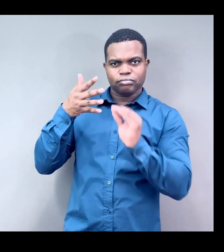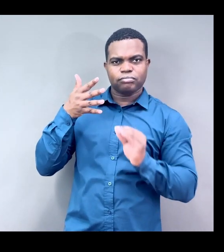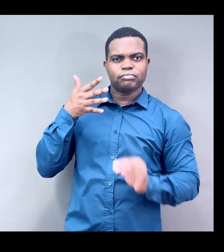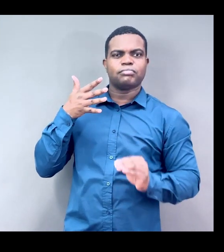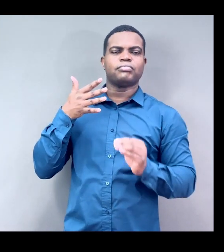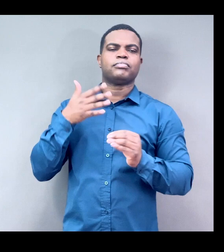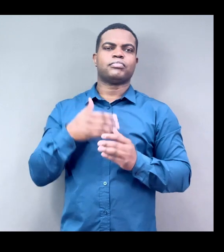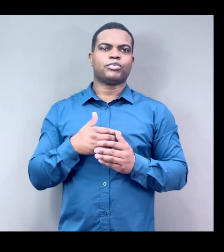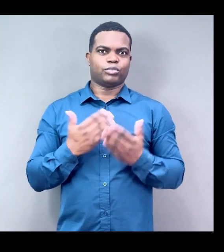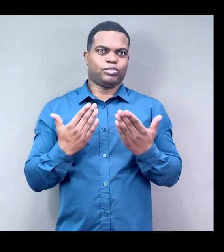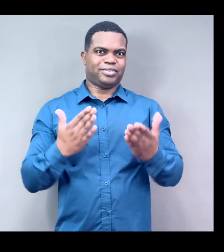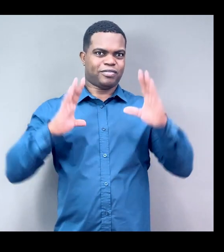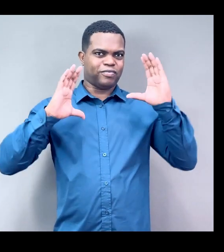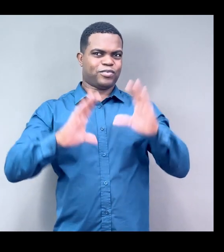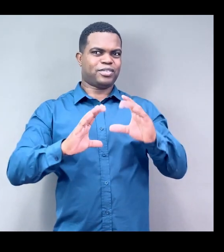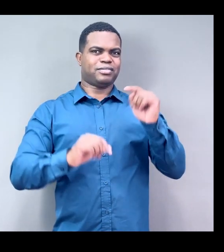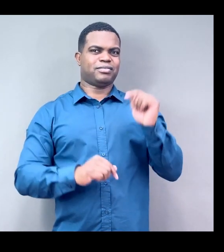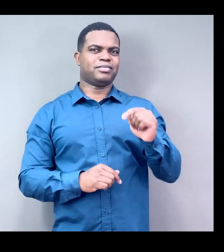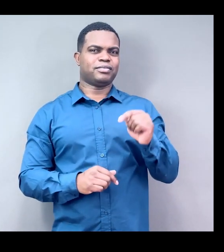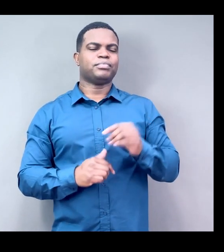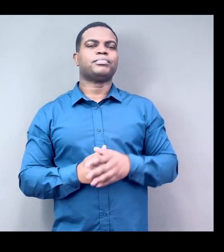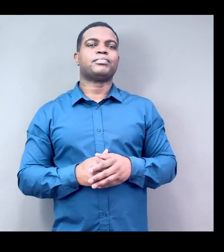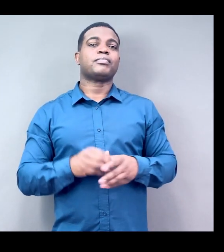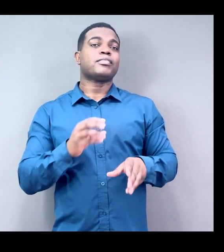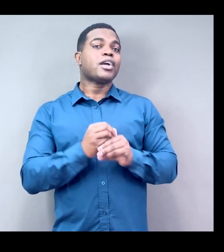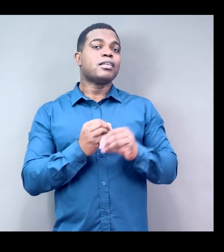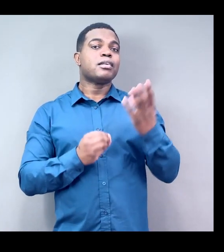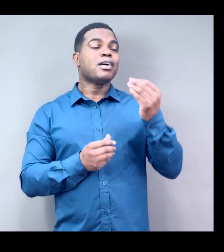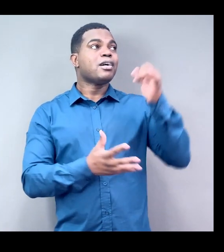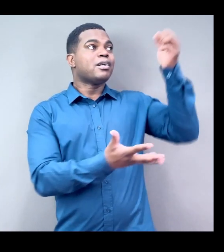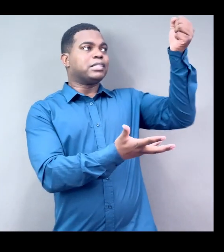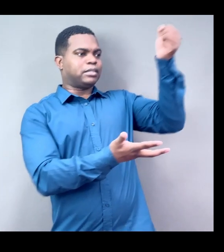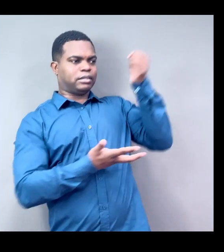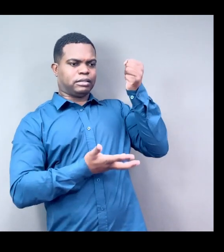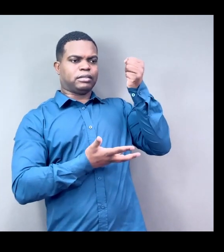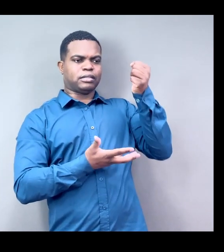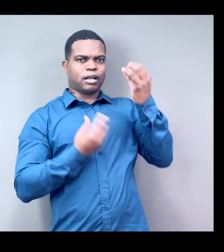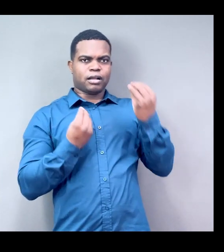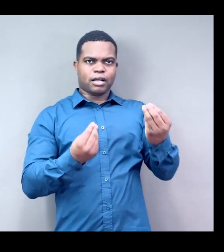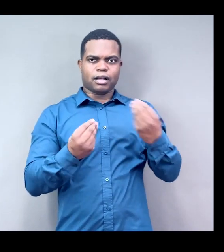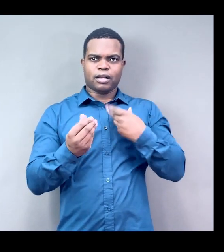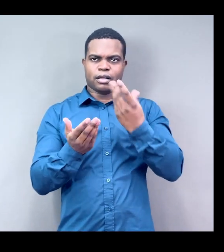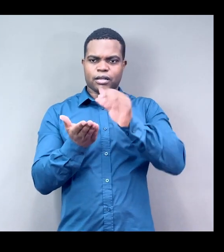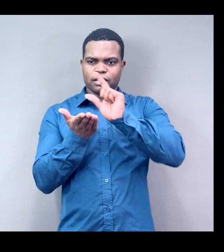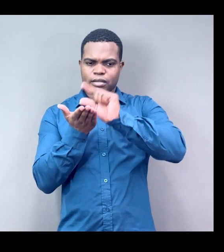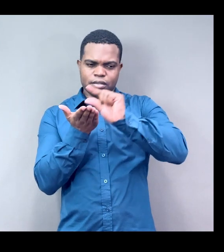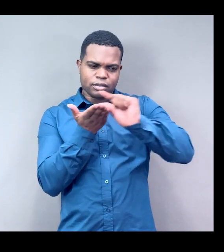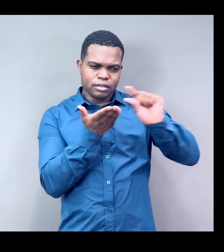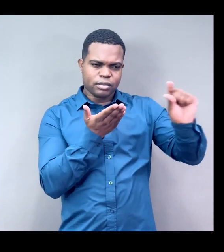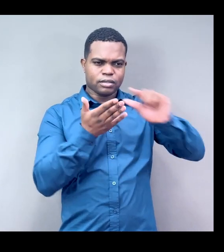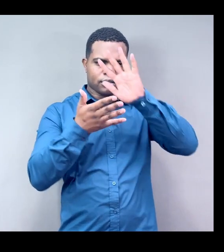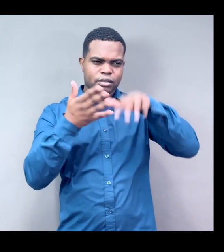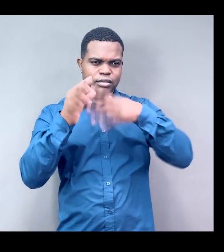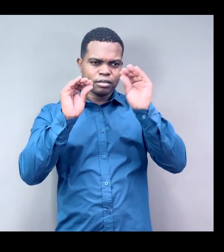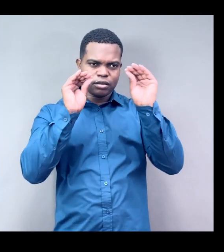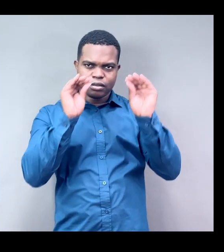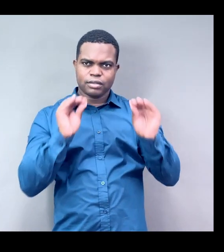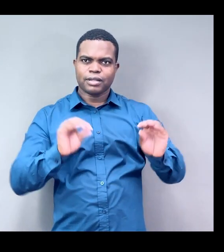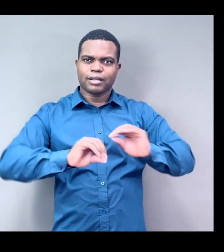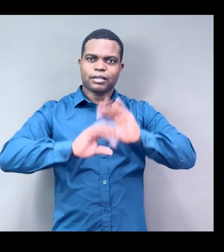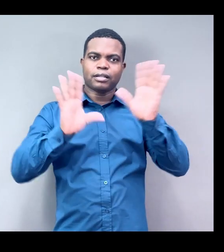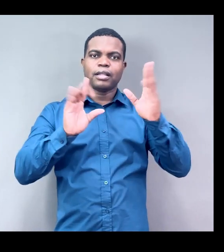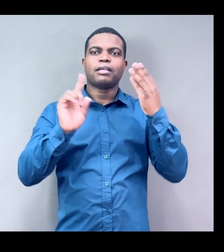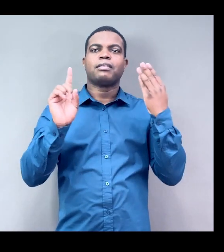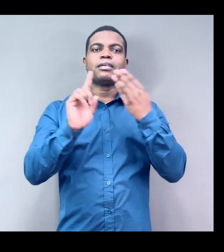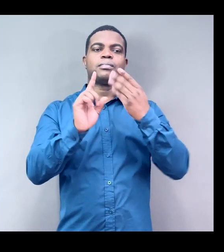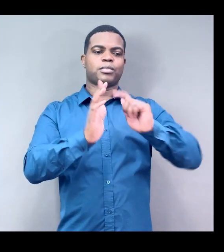timelines. You are also going to be learning how to allocate resources efficiently